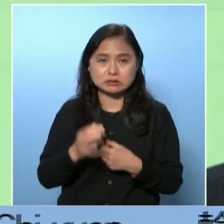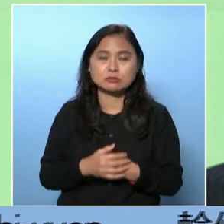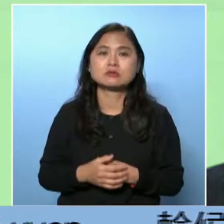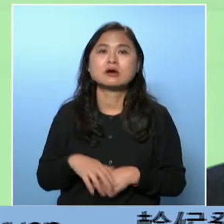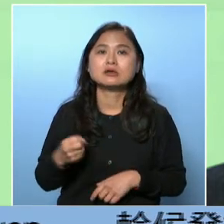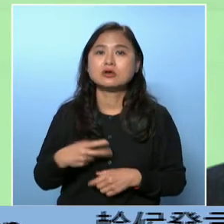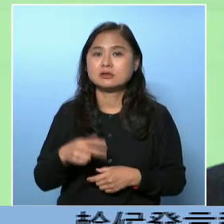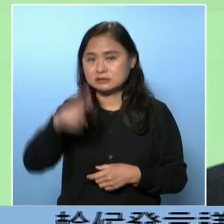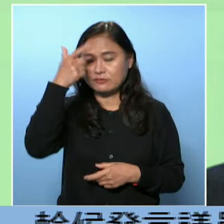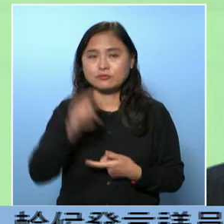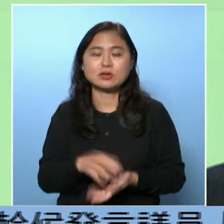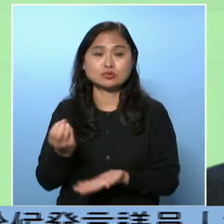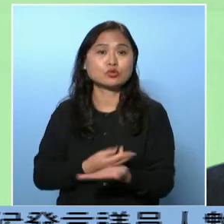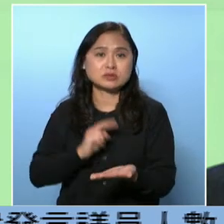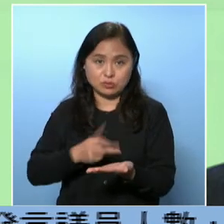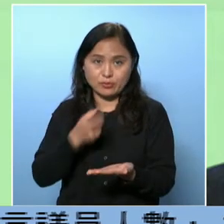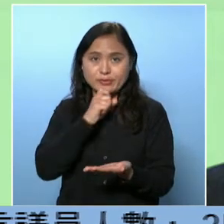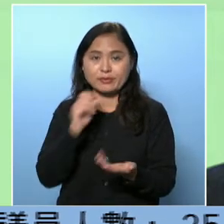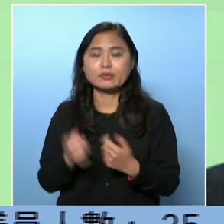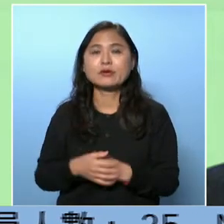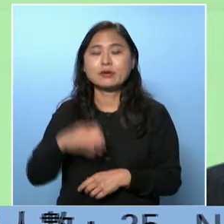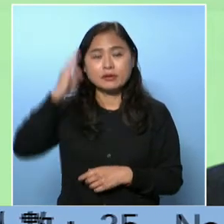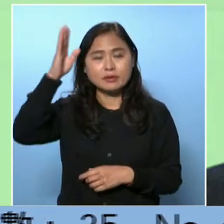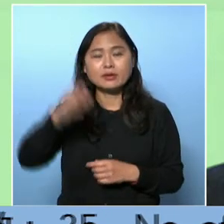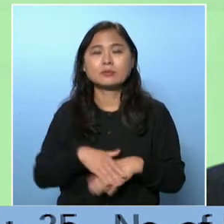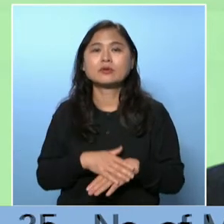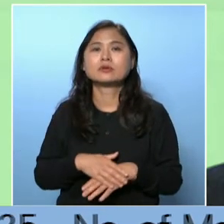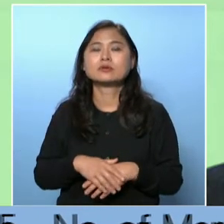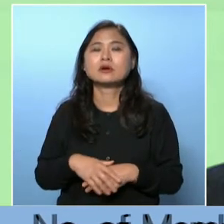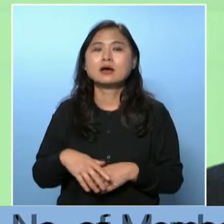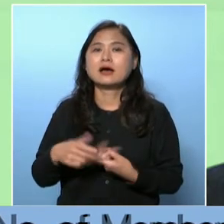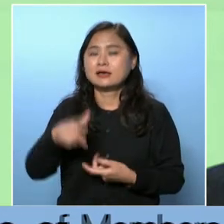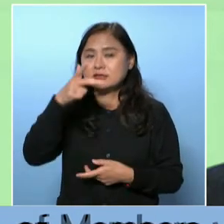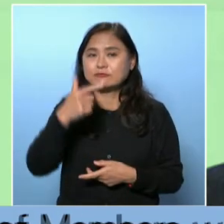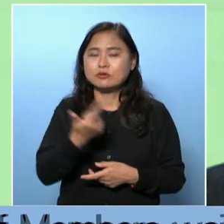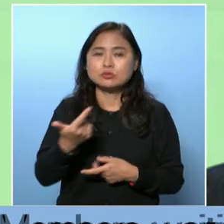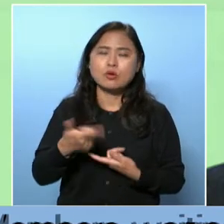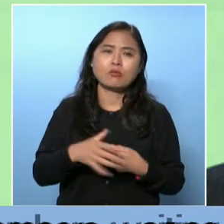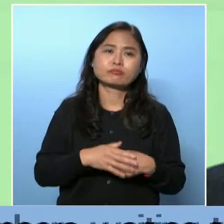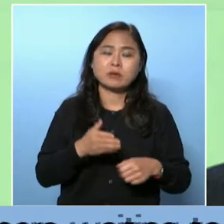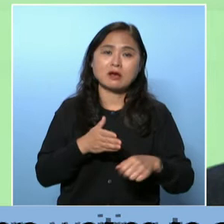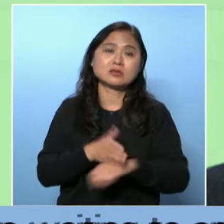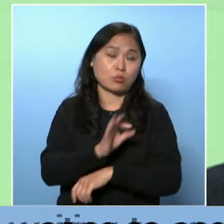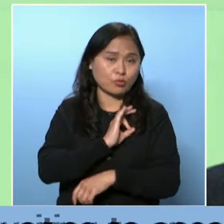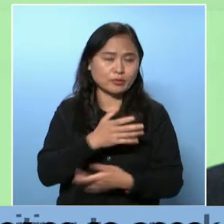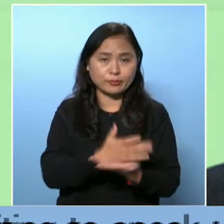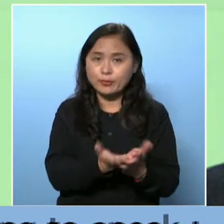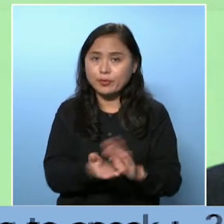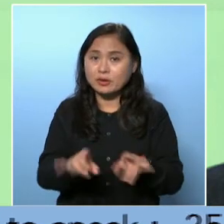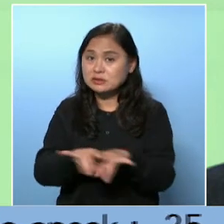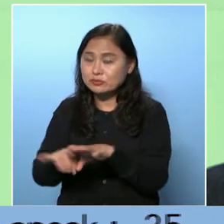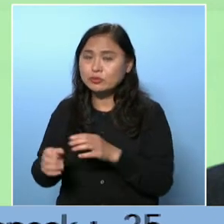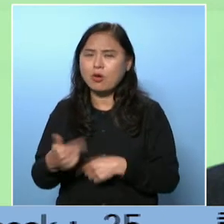have early detection and early treatment. We've seen improvement, and we would like to see